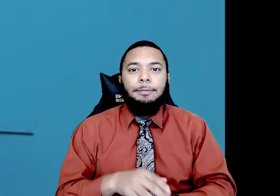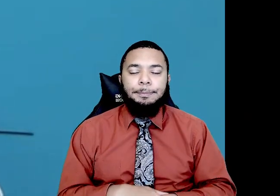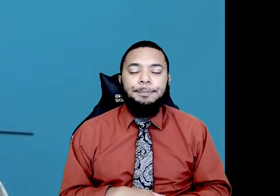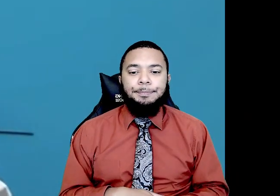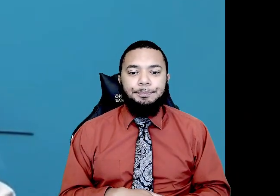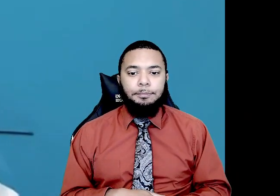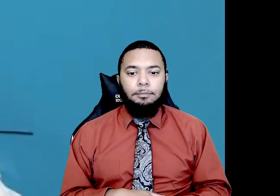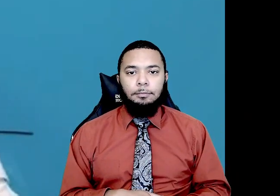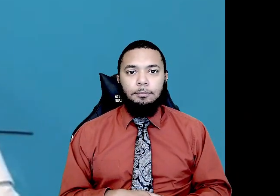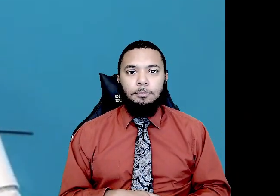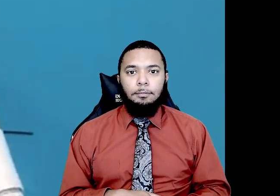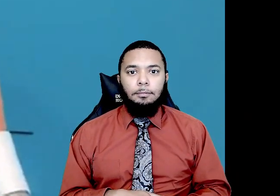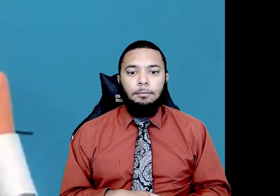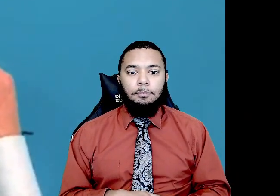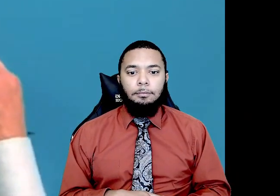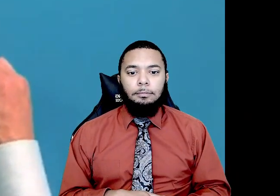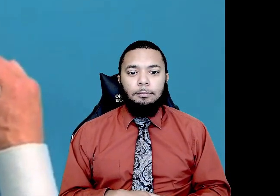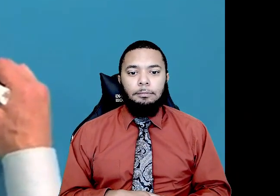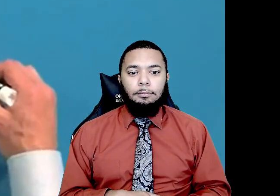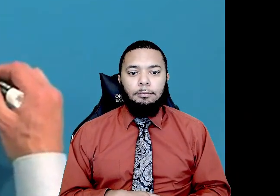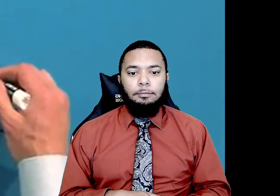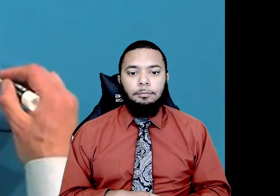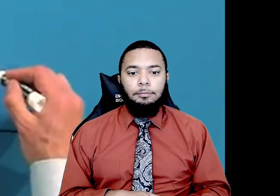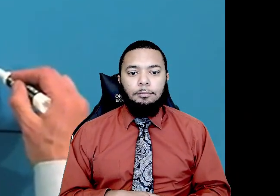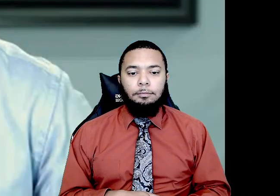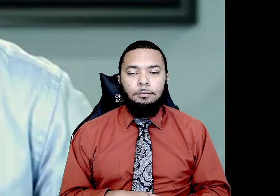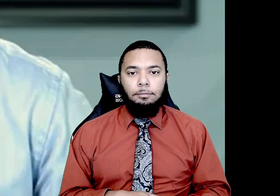It's worth $1,000 the entire year.